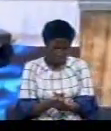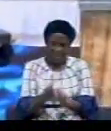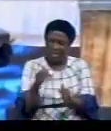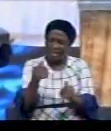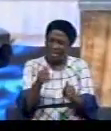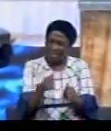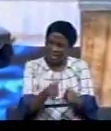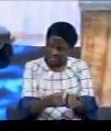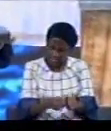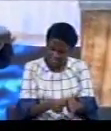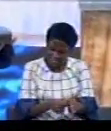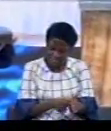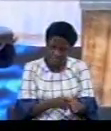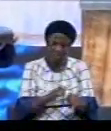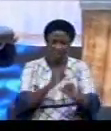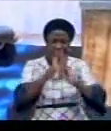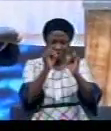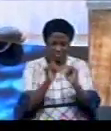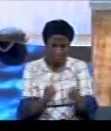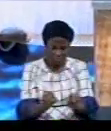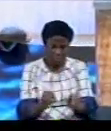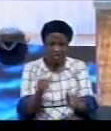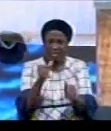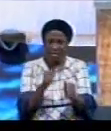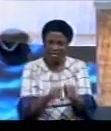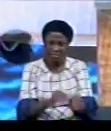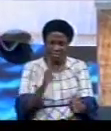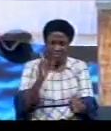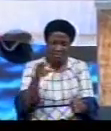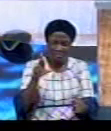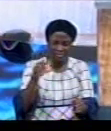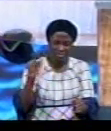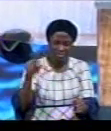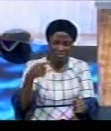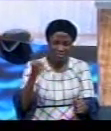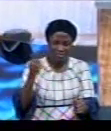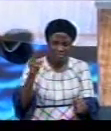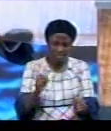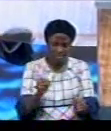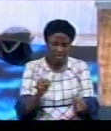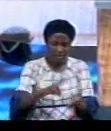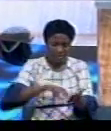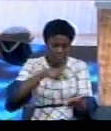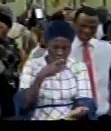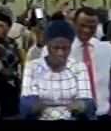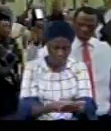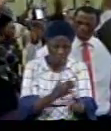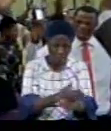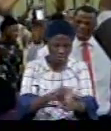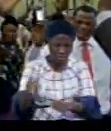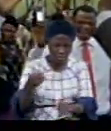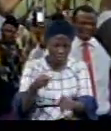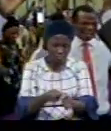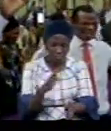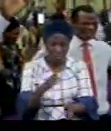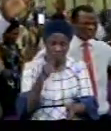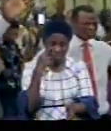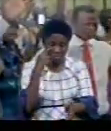Every Dagon, every dragon, fall away from your side.